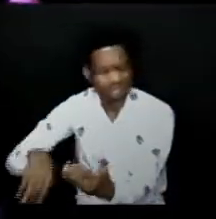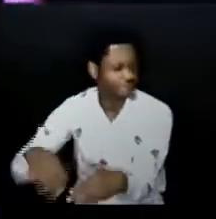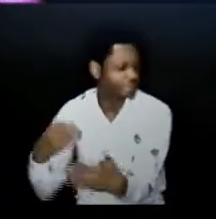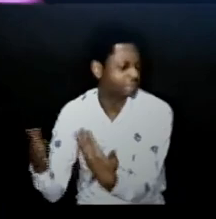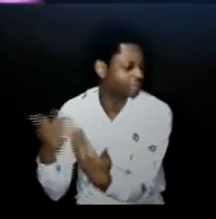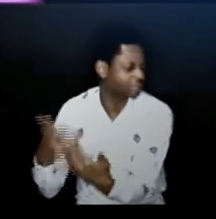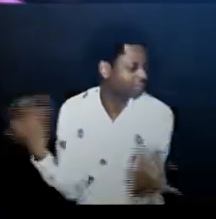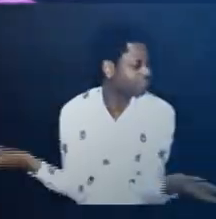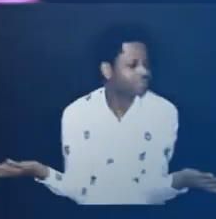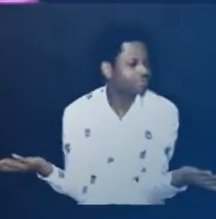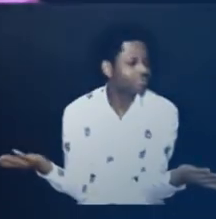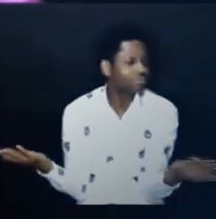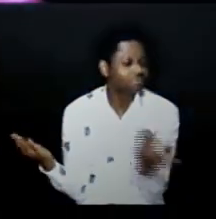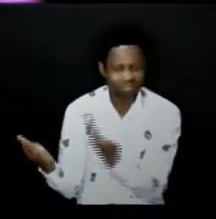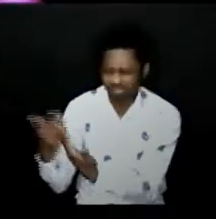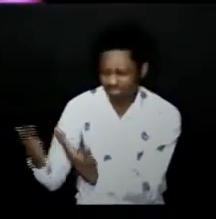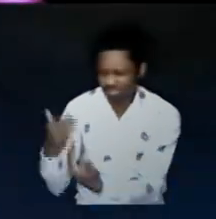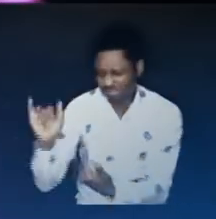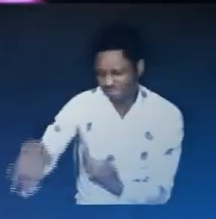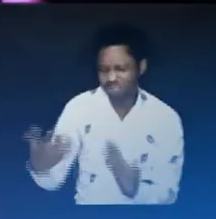That's all.